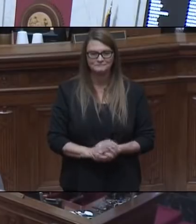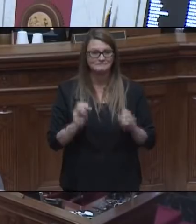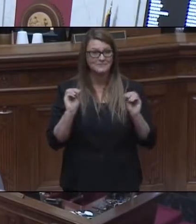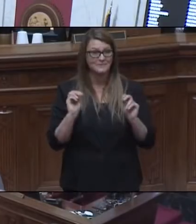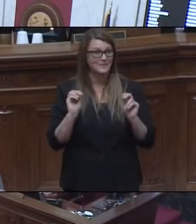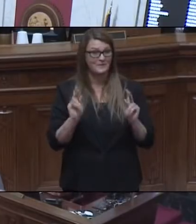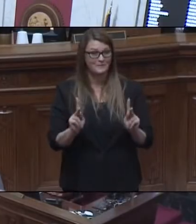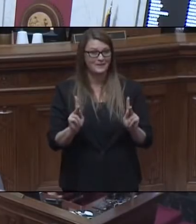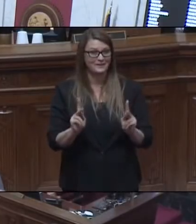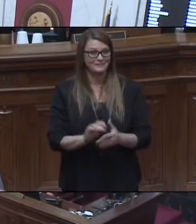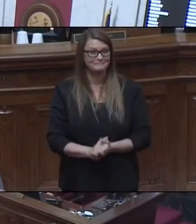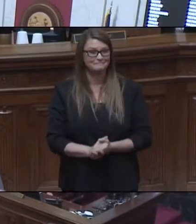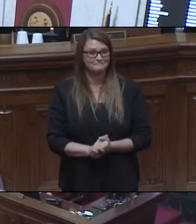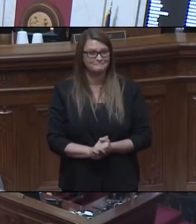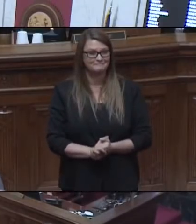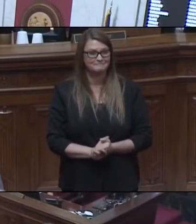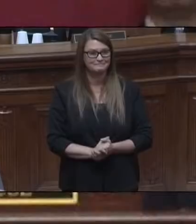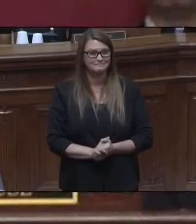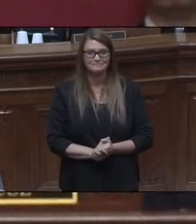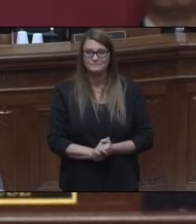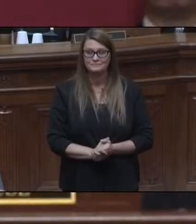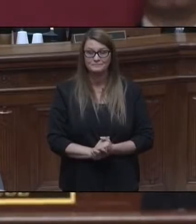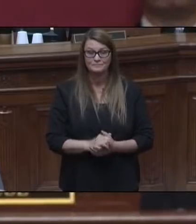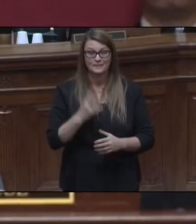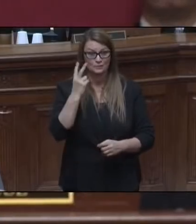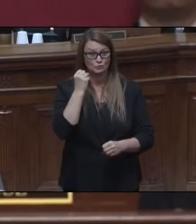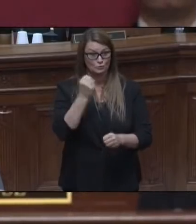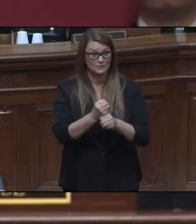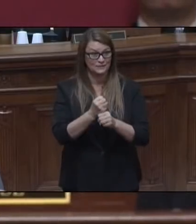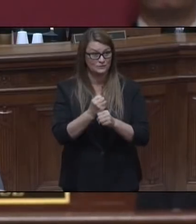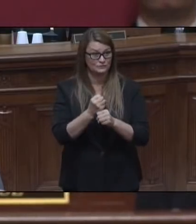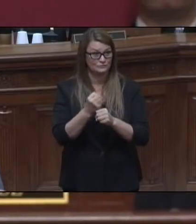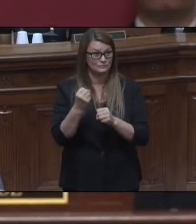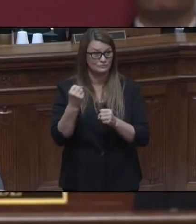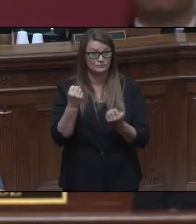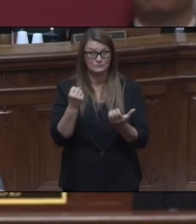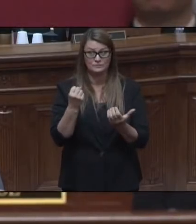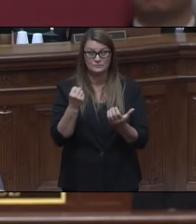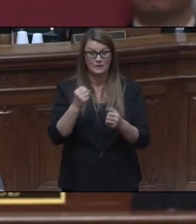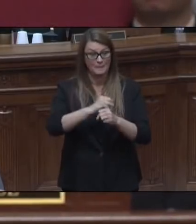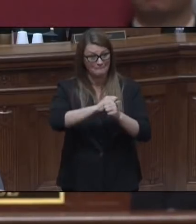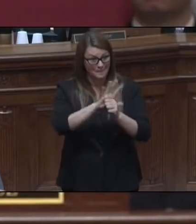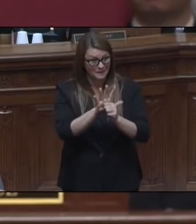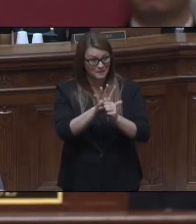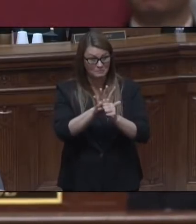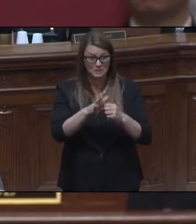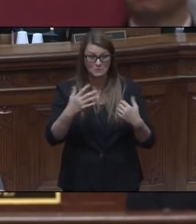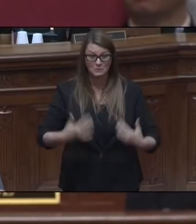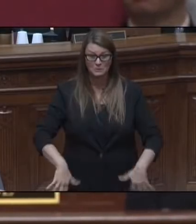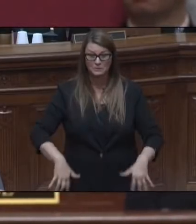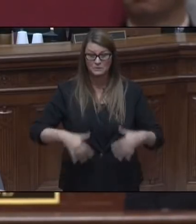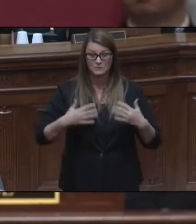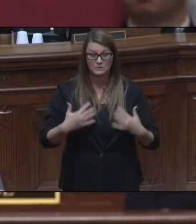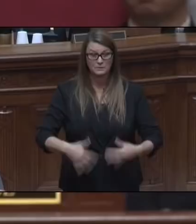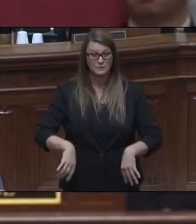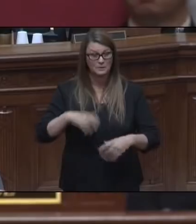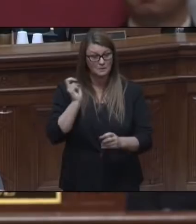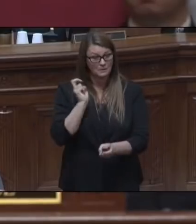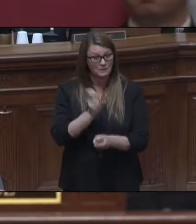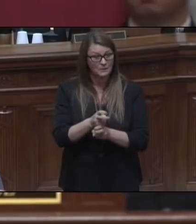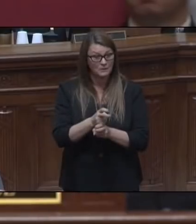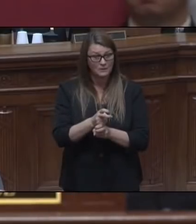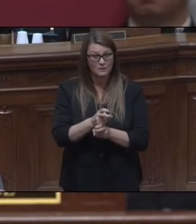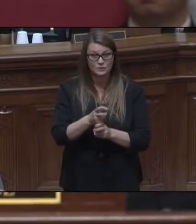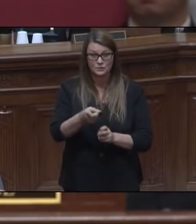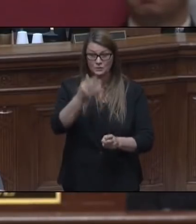Okay. It's been 2 years. The pandemic's been tough. And you know the toll